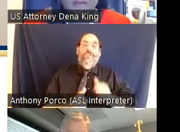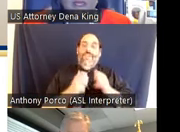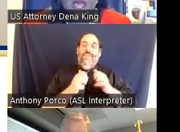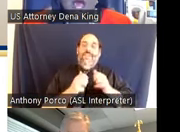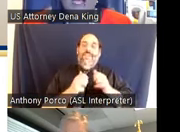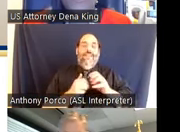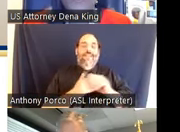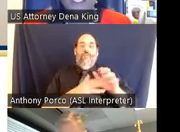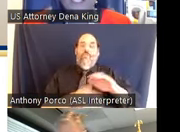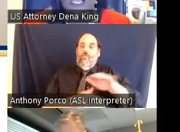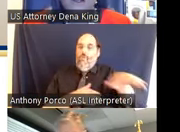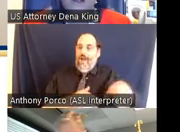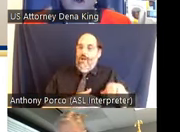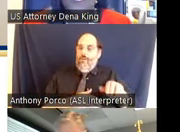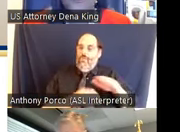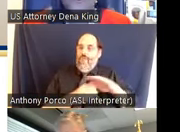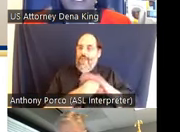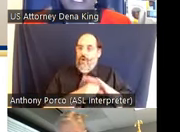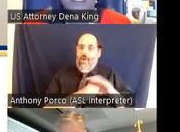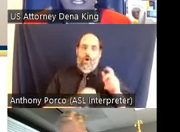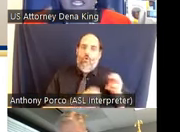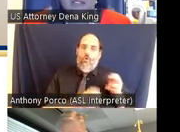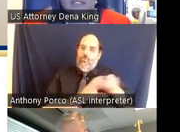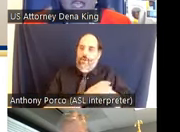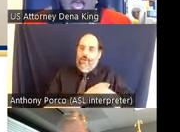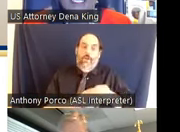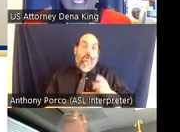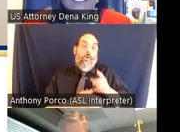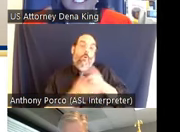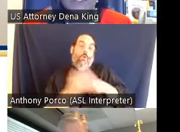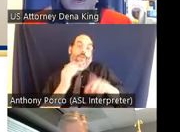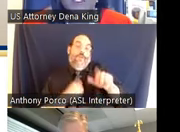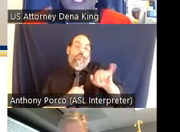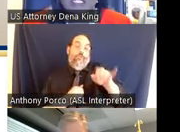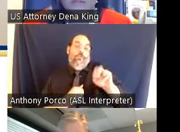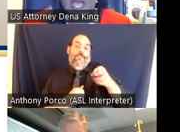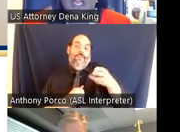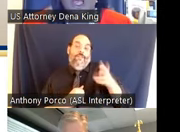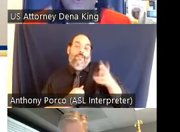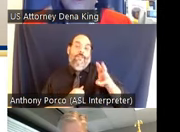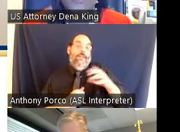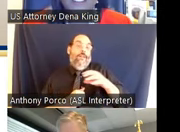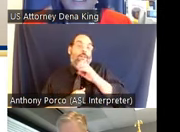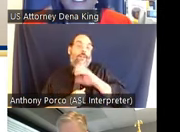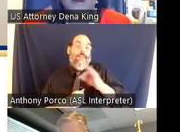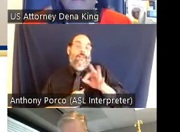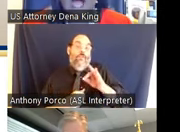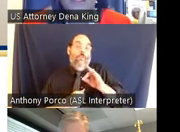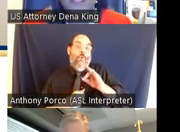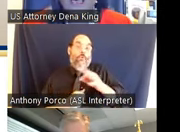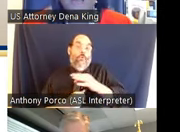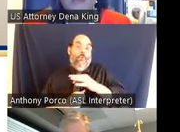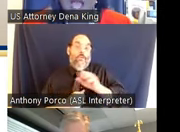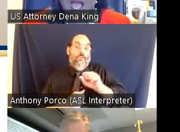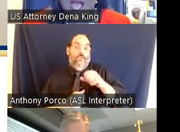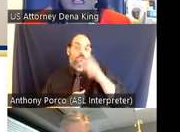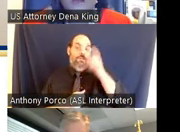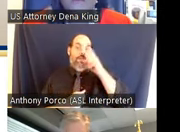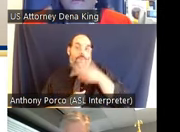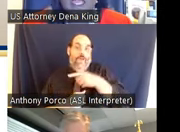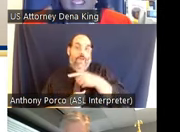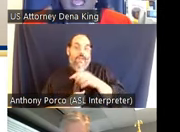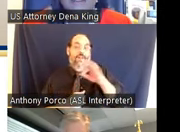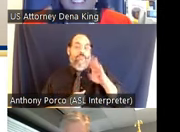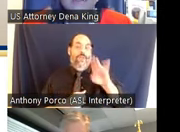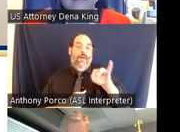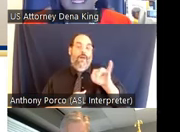district. About a week later, on June 16th, a 19-year-old suspect was arrested by the FBI